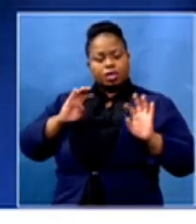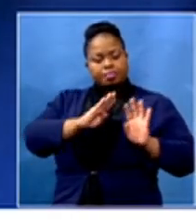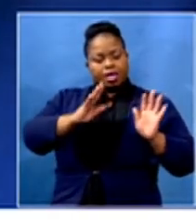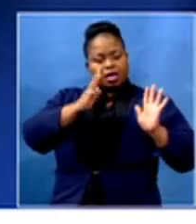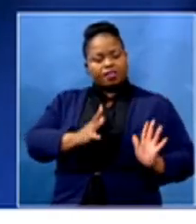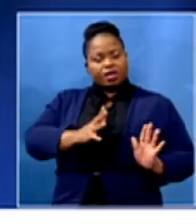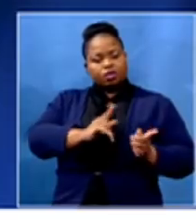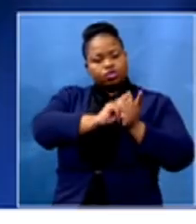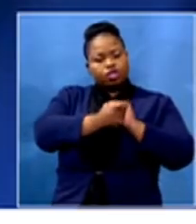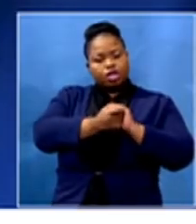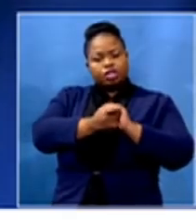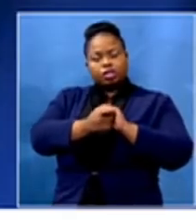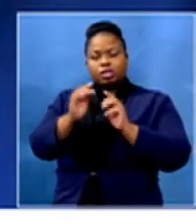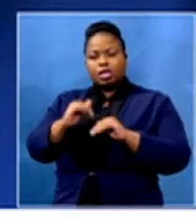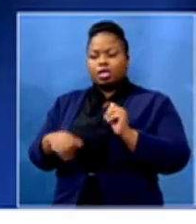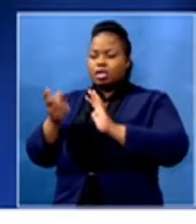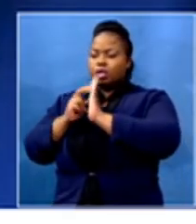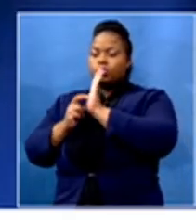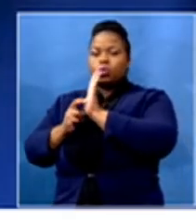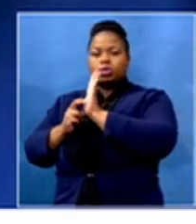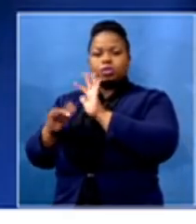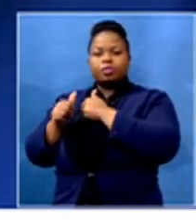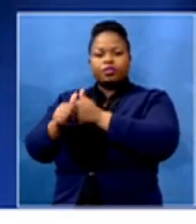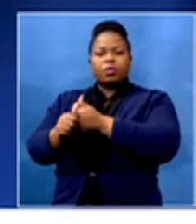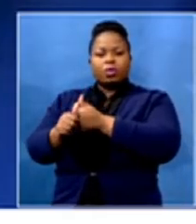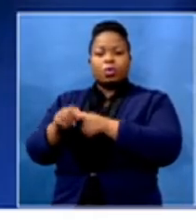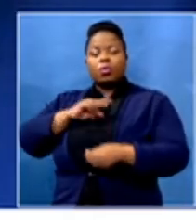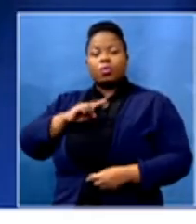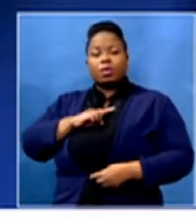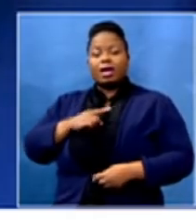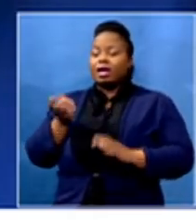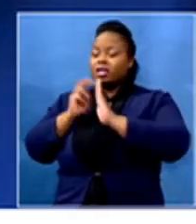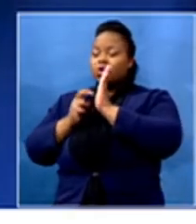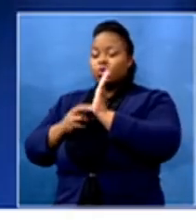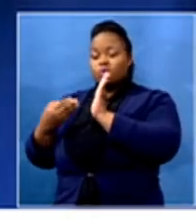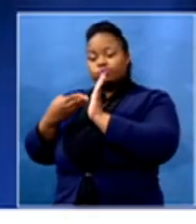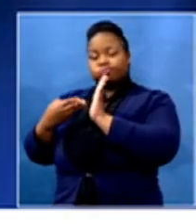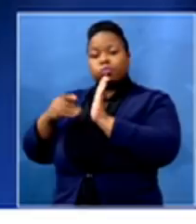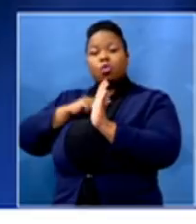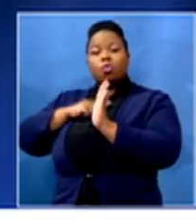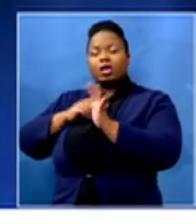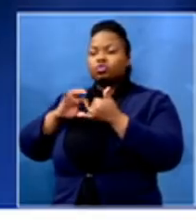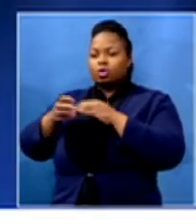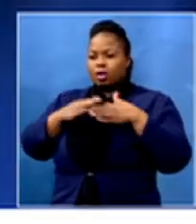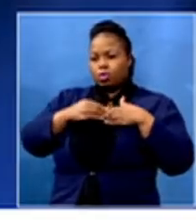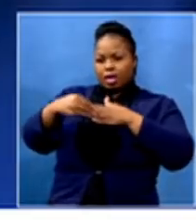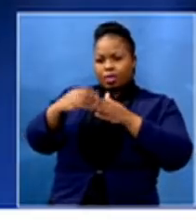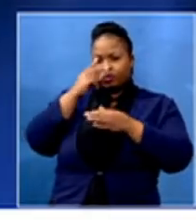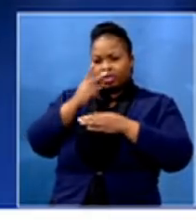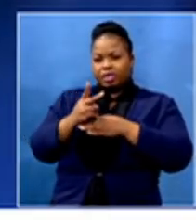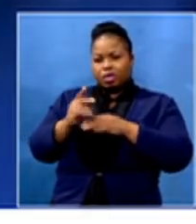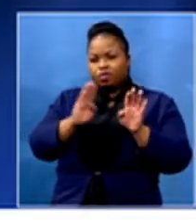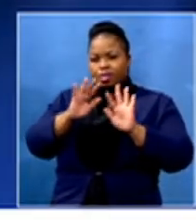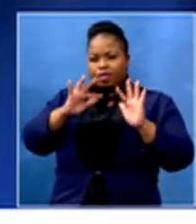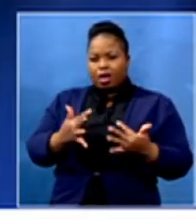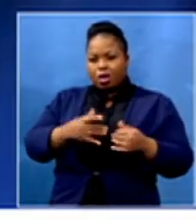with restrictions. In our case, the restrictions were mainly to guide people to see what kind of conduct is going to be useful.